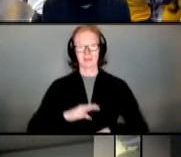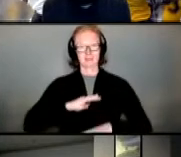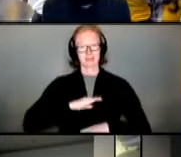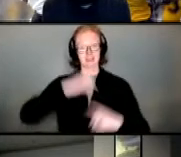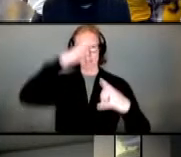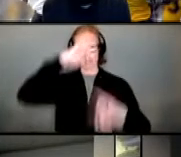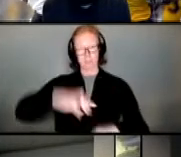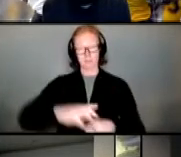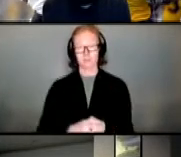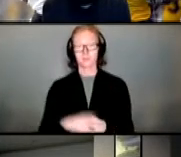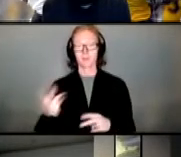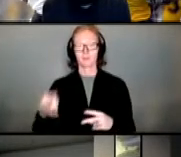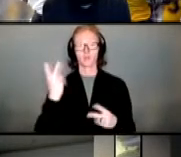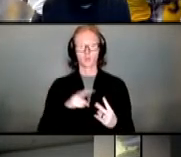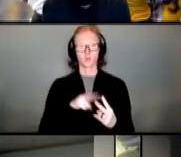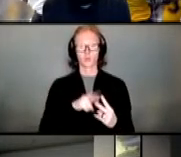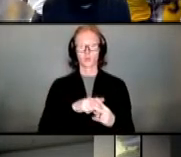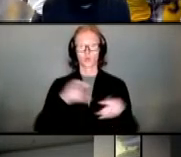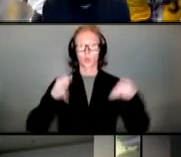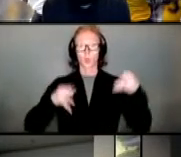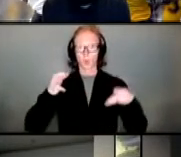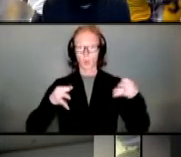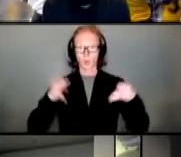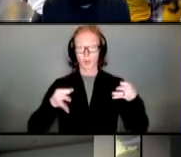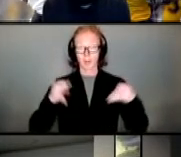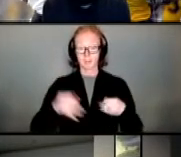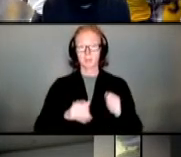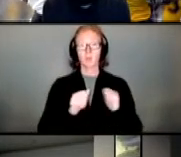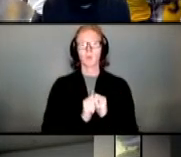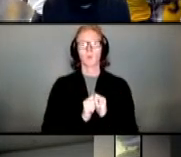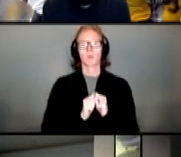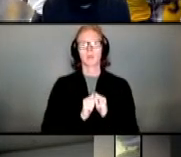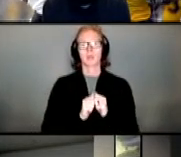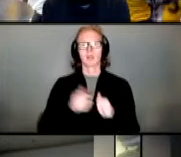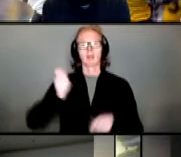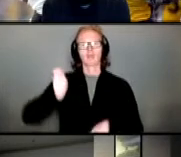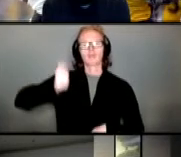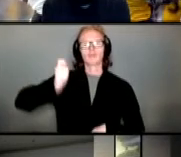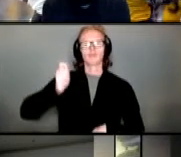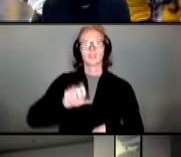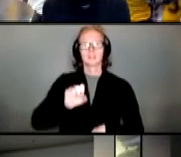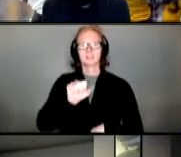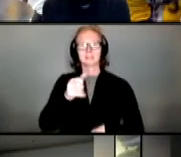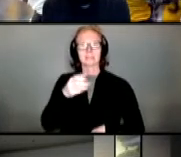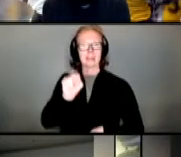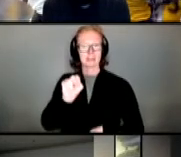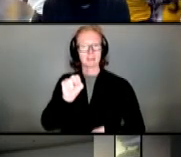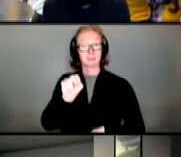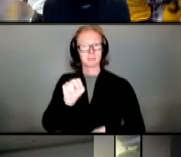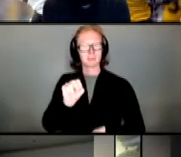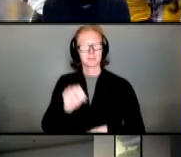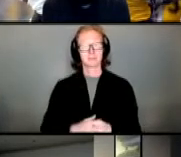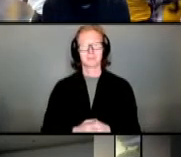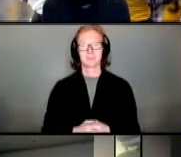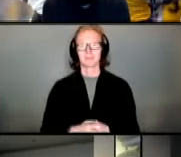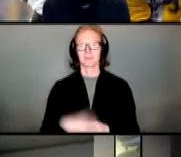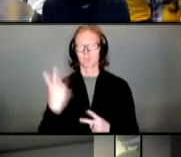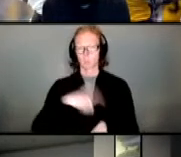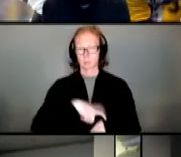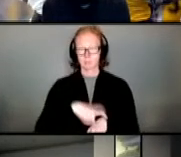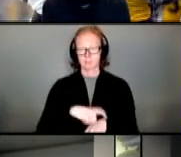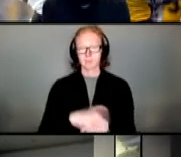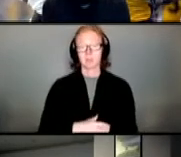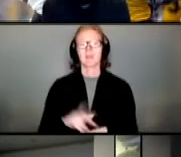two court hearings with Judge Simon. As we know, the Department